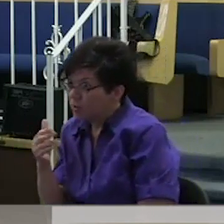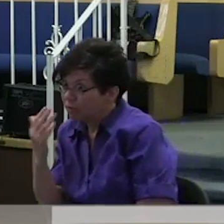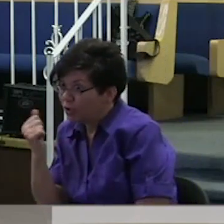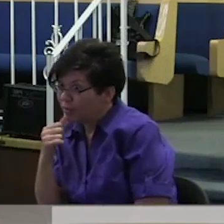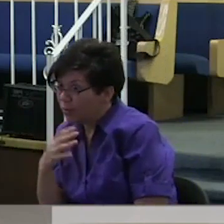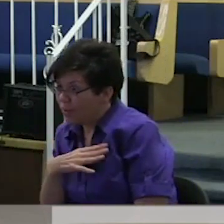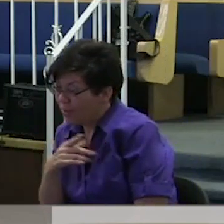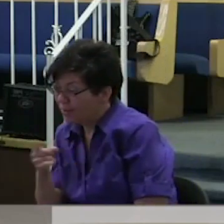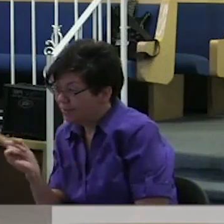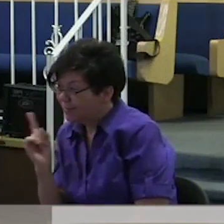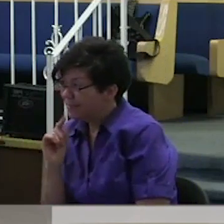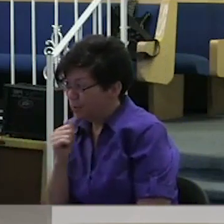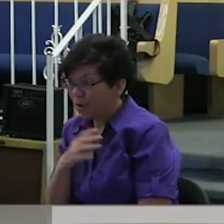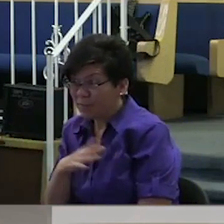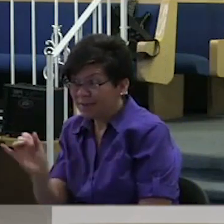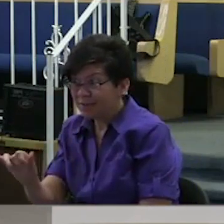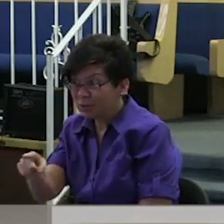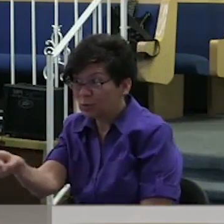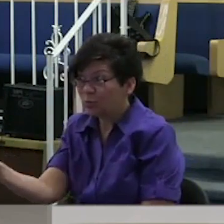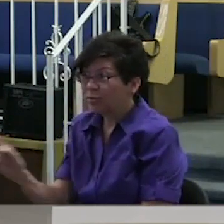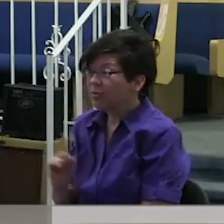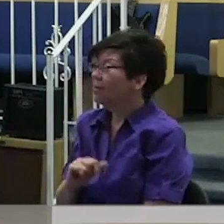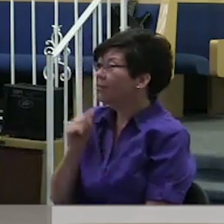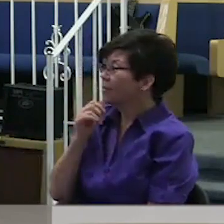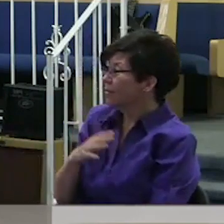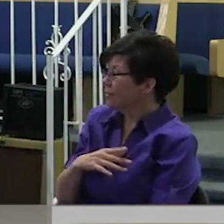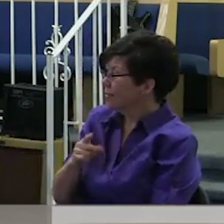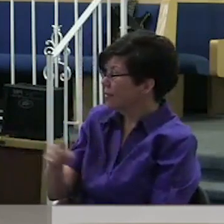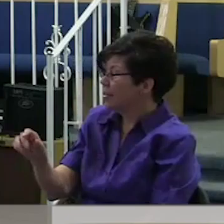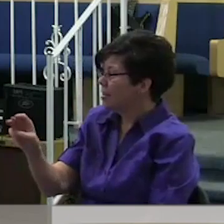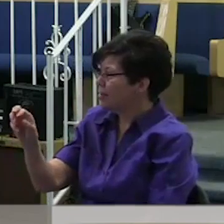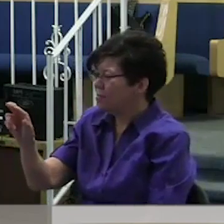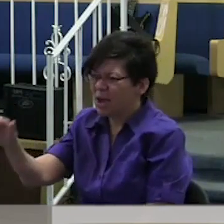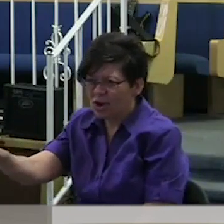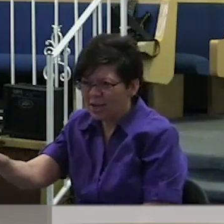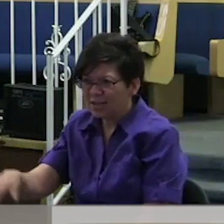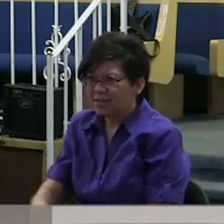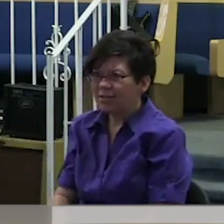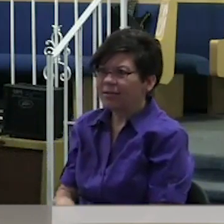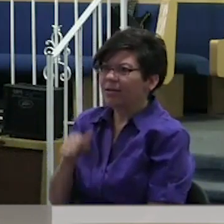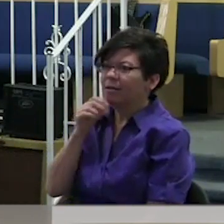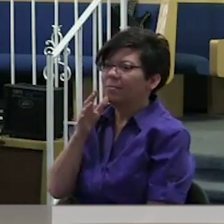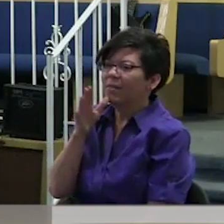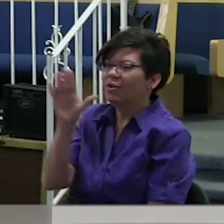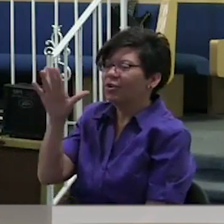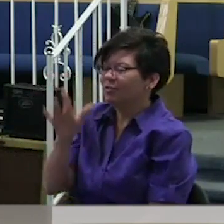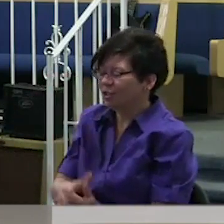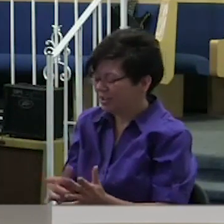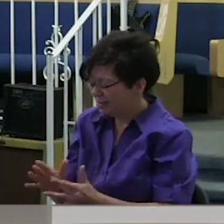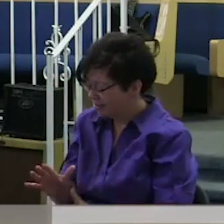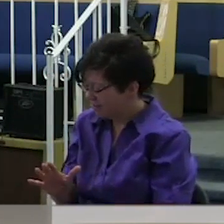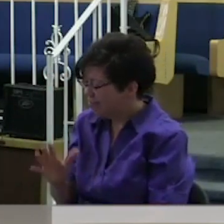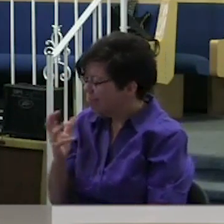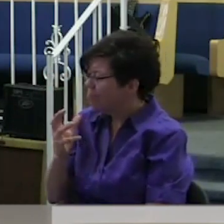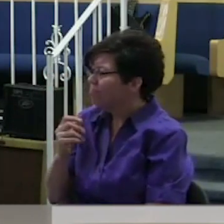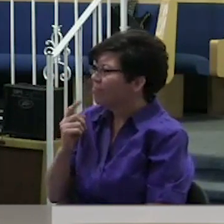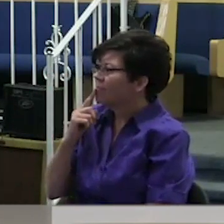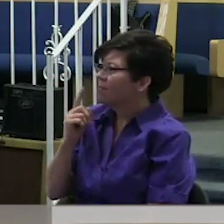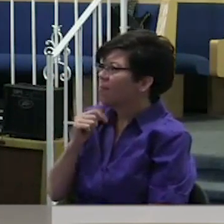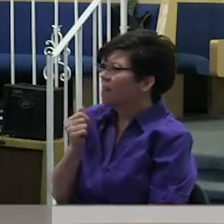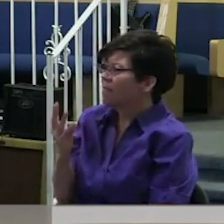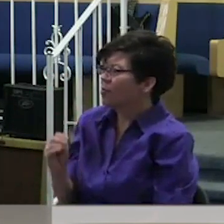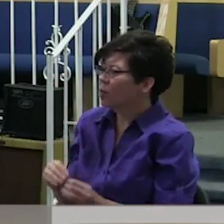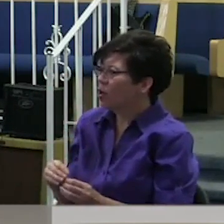women. There were some women there too. Also, there was Mary, the mother of Jesus. And there was a few